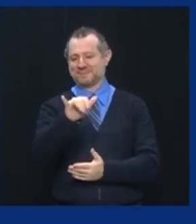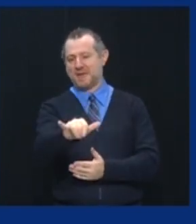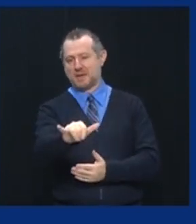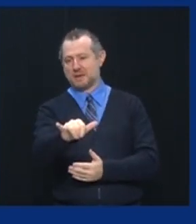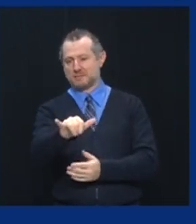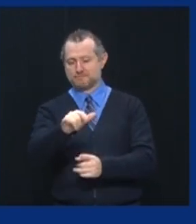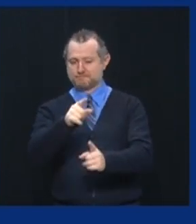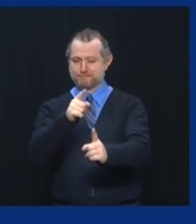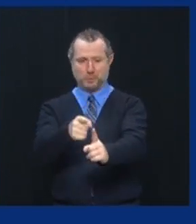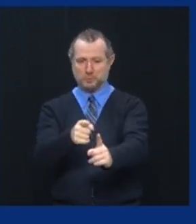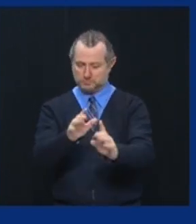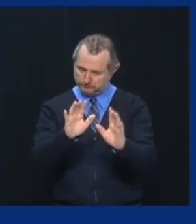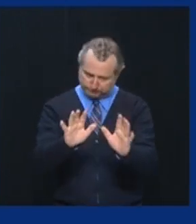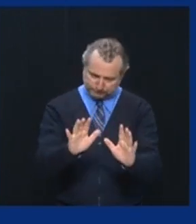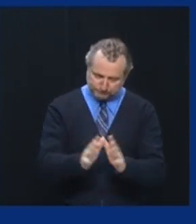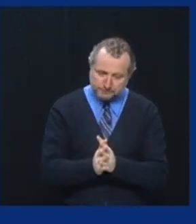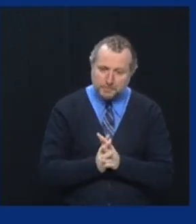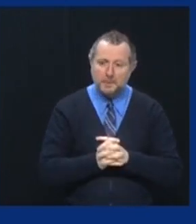We're getting 300,000